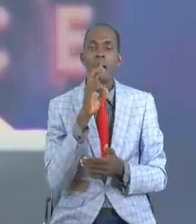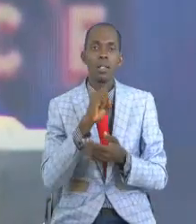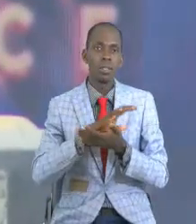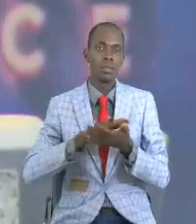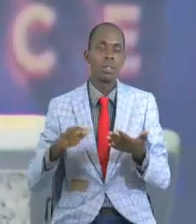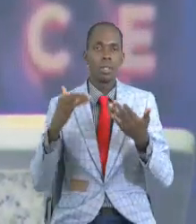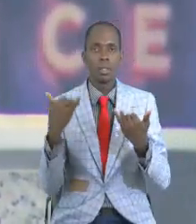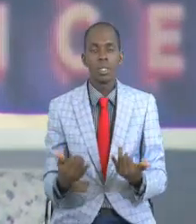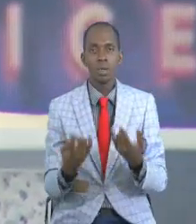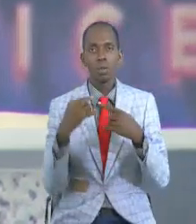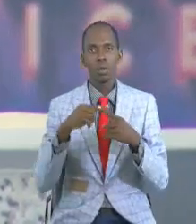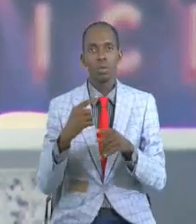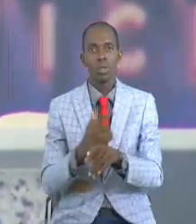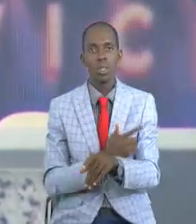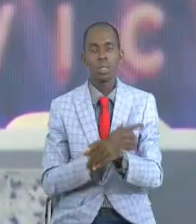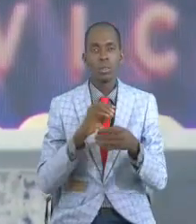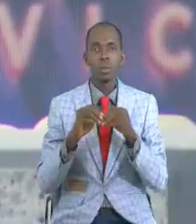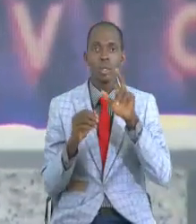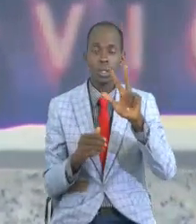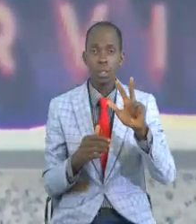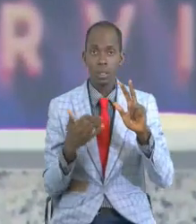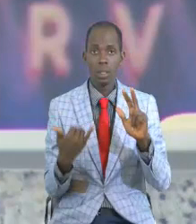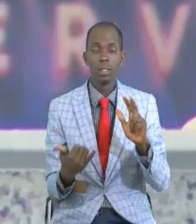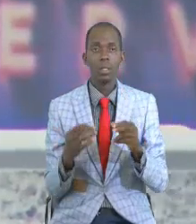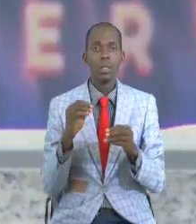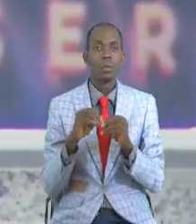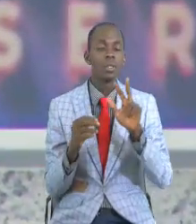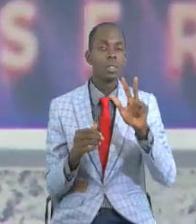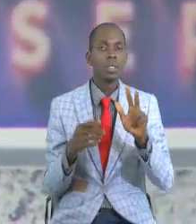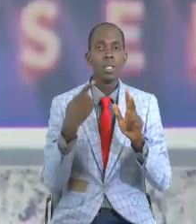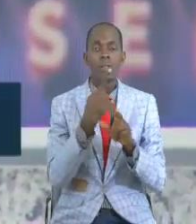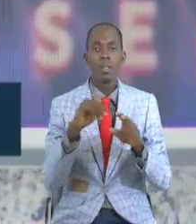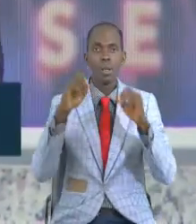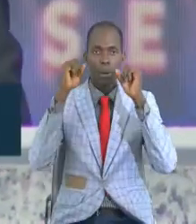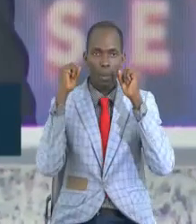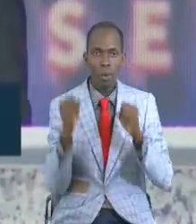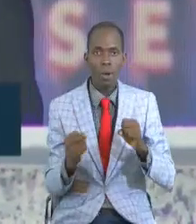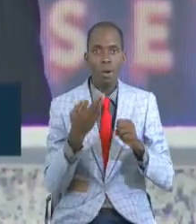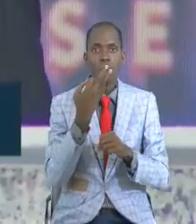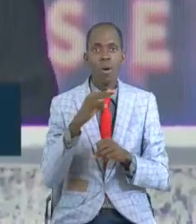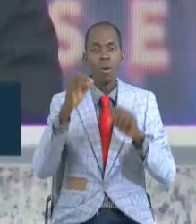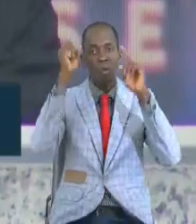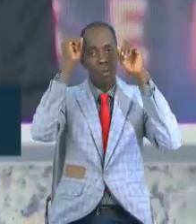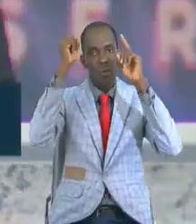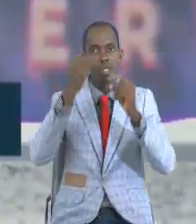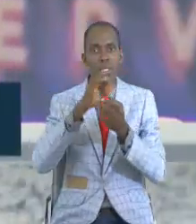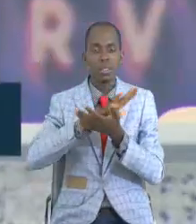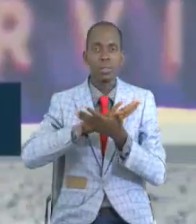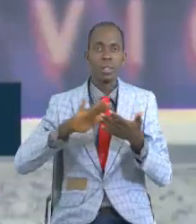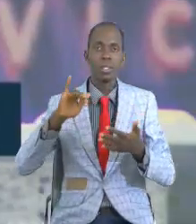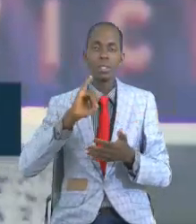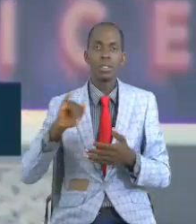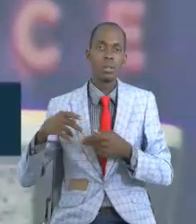number 3 there. Number 3, we're looking at the power of his sanctifying priesthood. We come